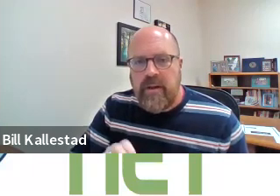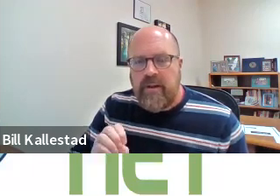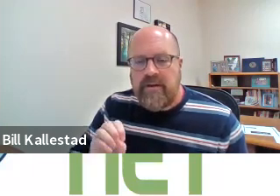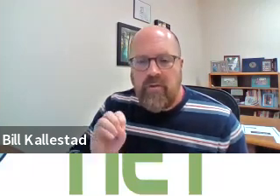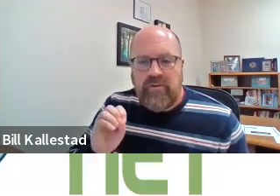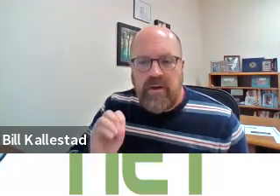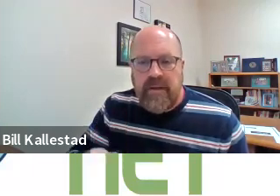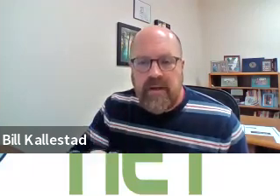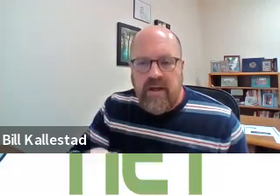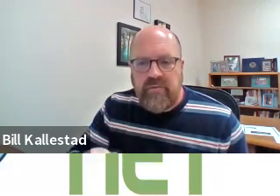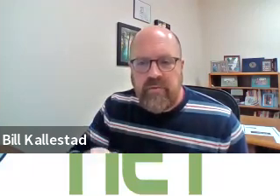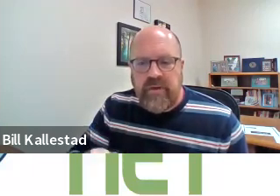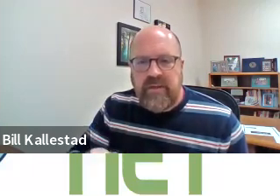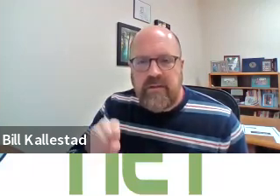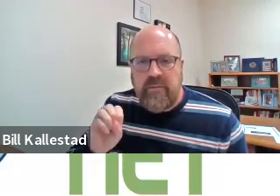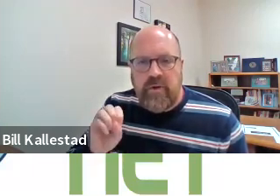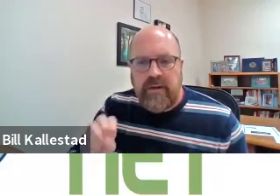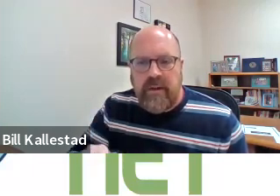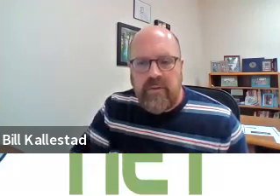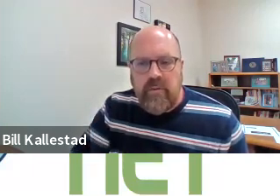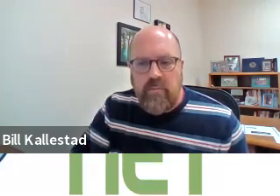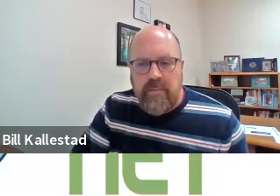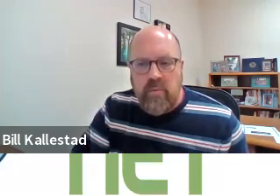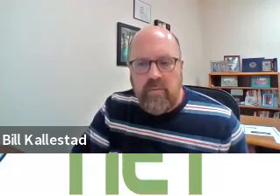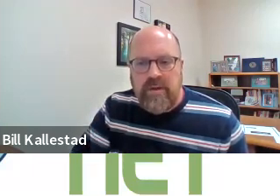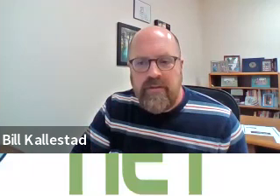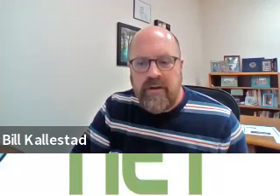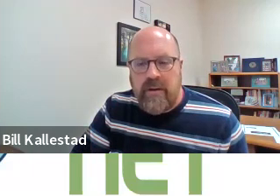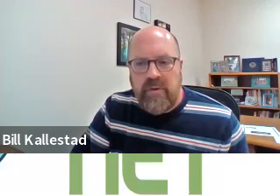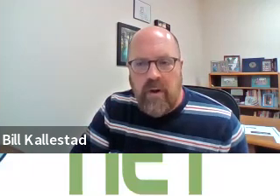about, there's going to be costs for fixing Glenwood, and I would throw